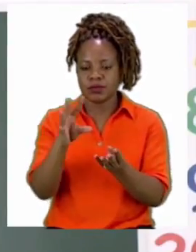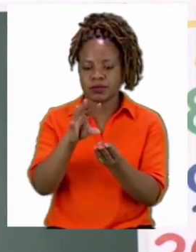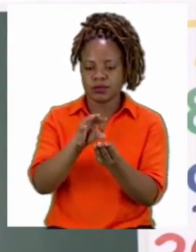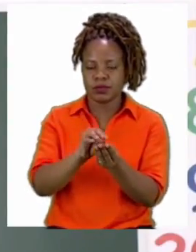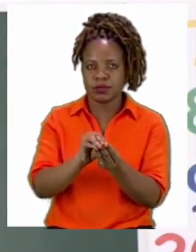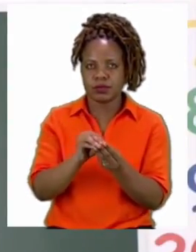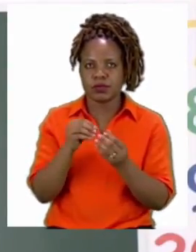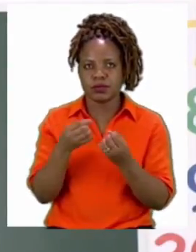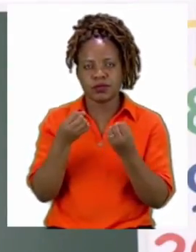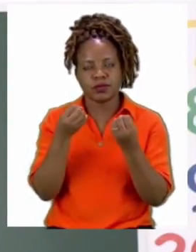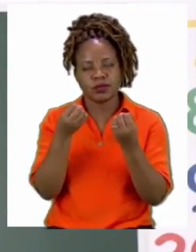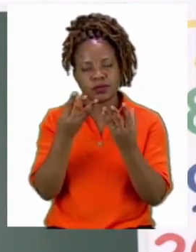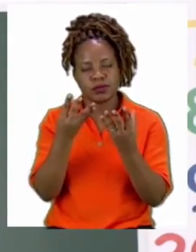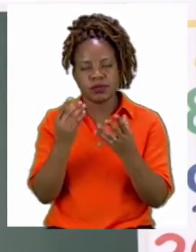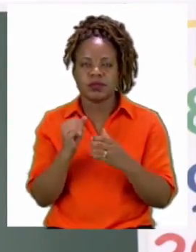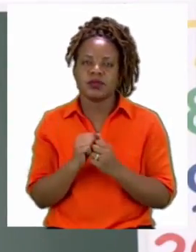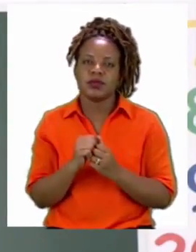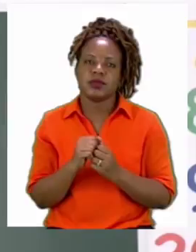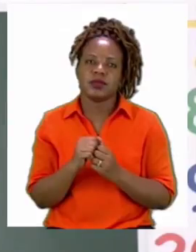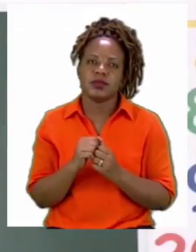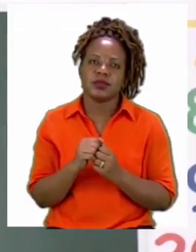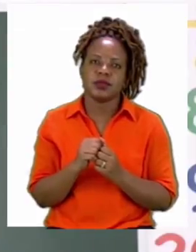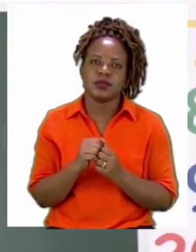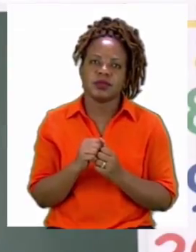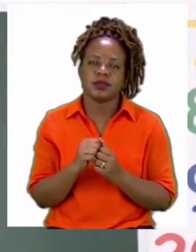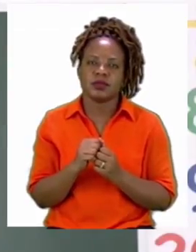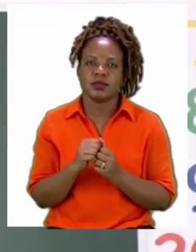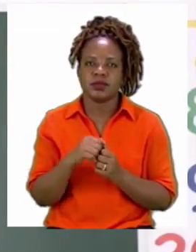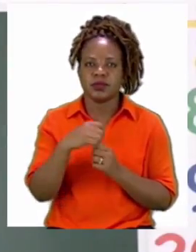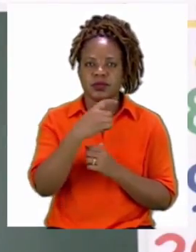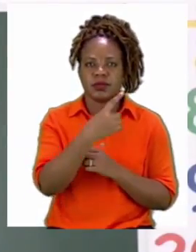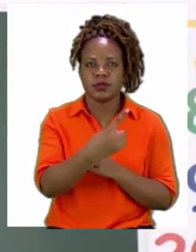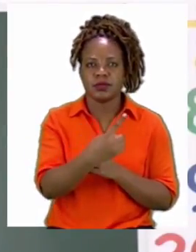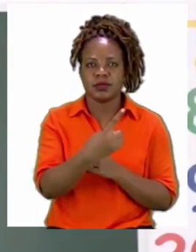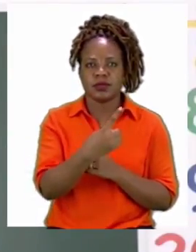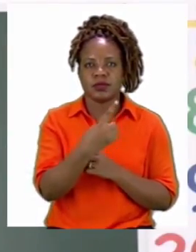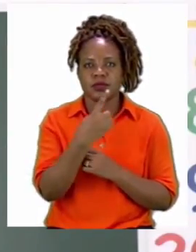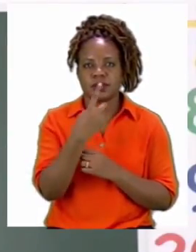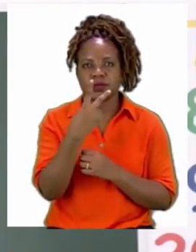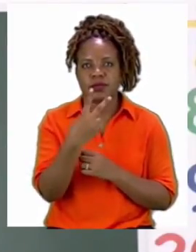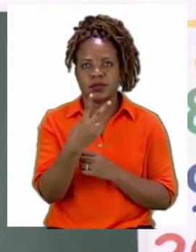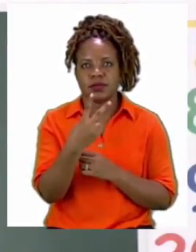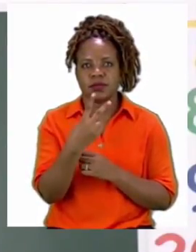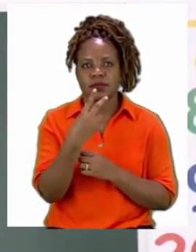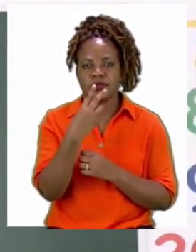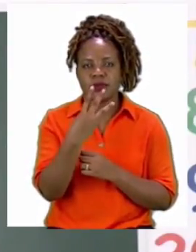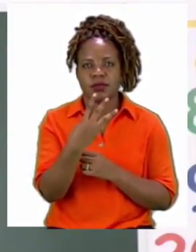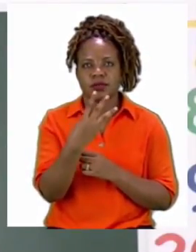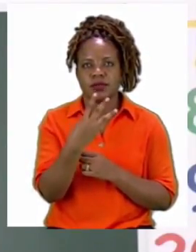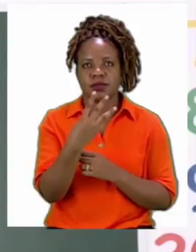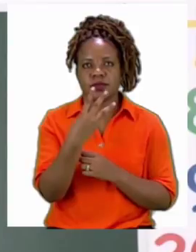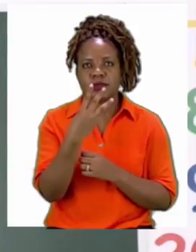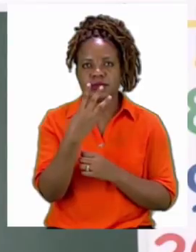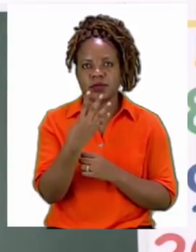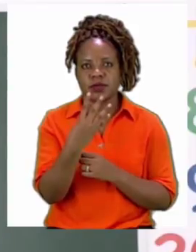set, we now need to count them all together. Let's go. 1, 2,